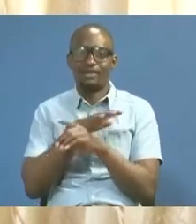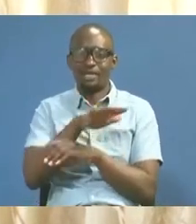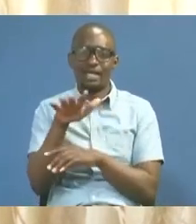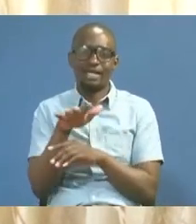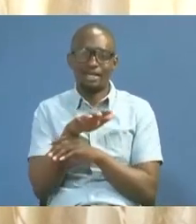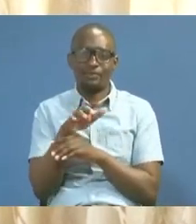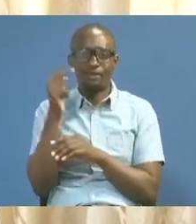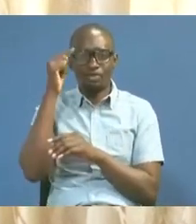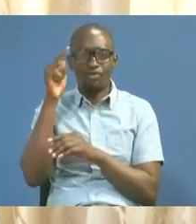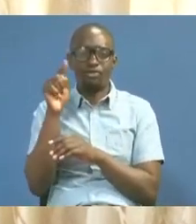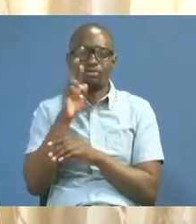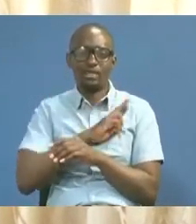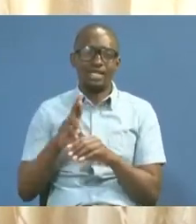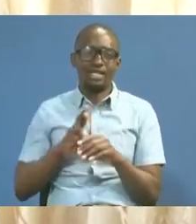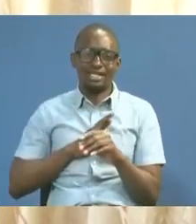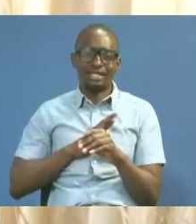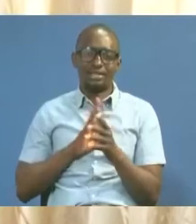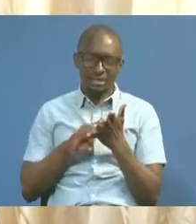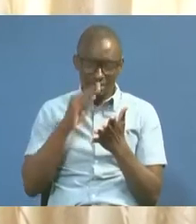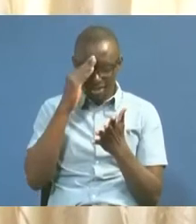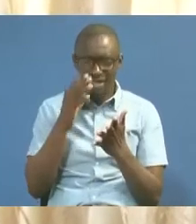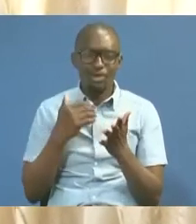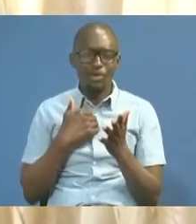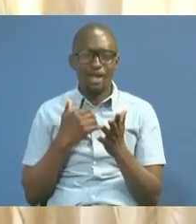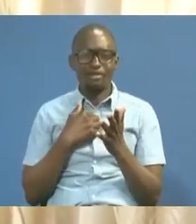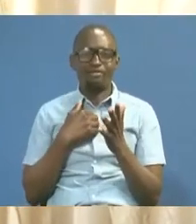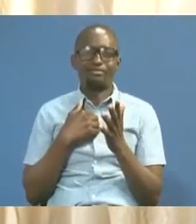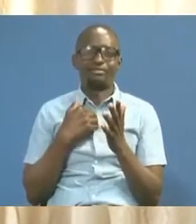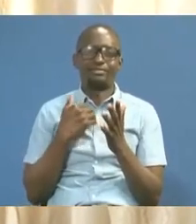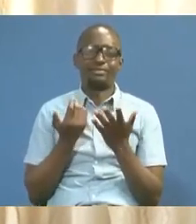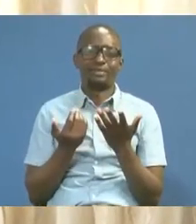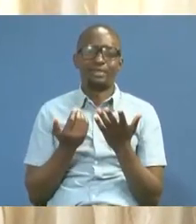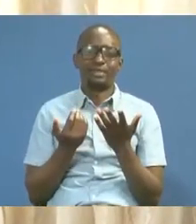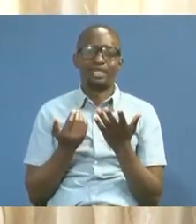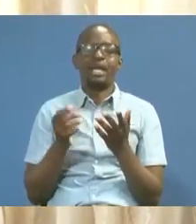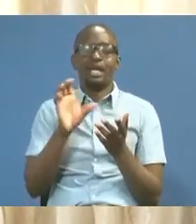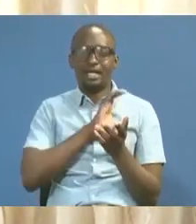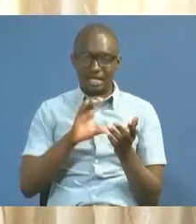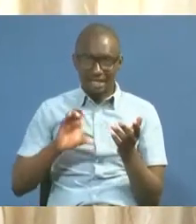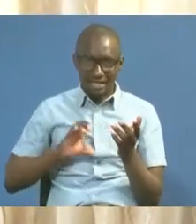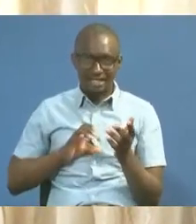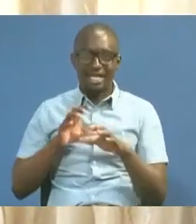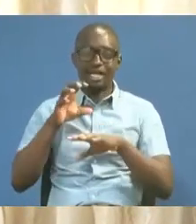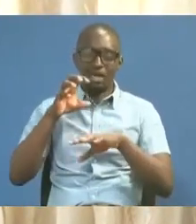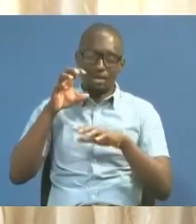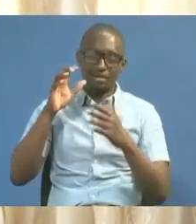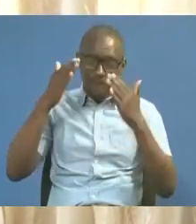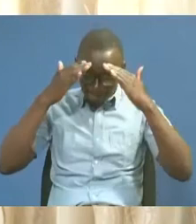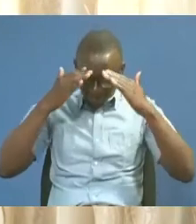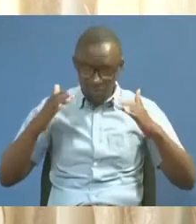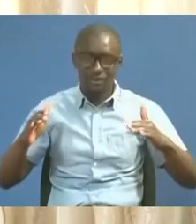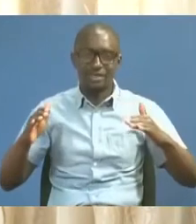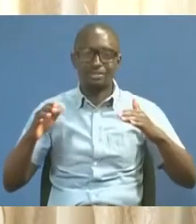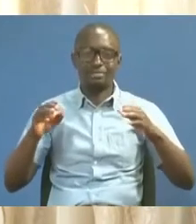For those who will take religious studies, of course, we have this program we call Christian Muslim Ministries. You can serve in pastoral